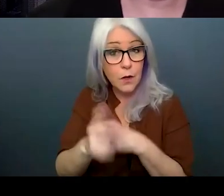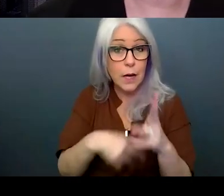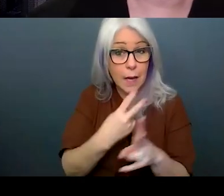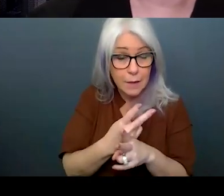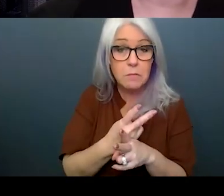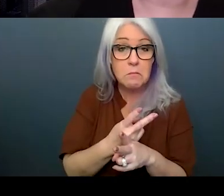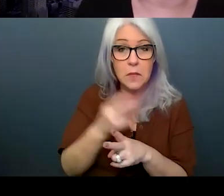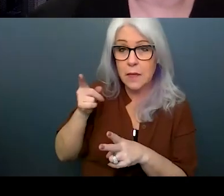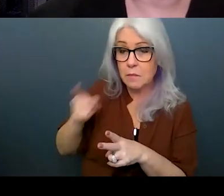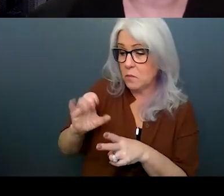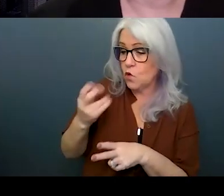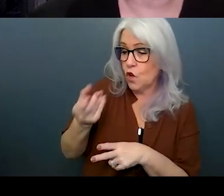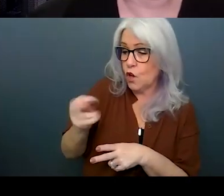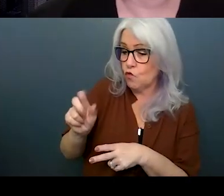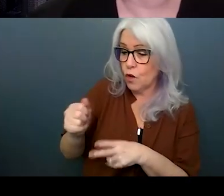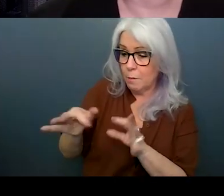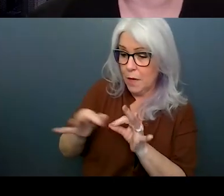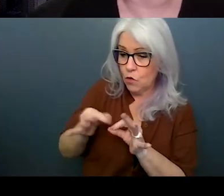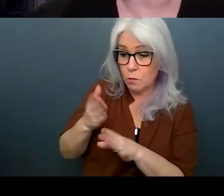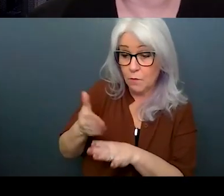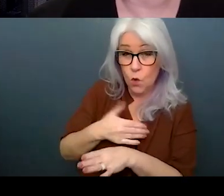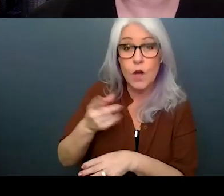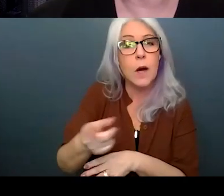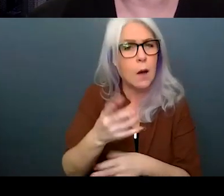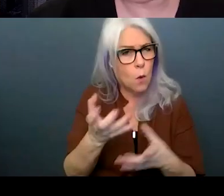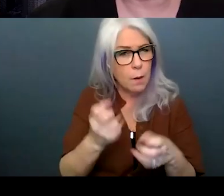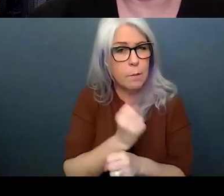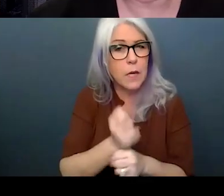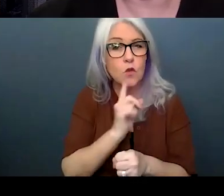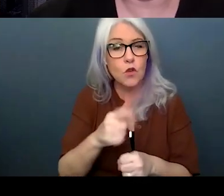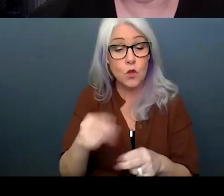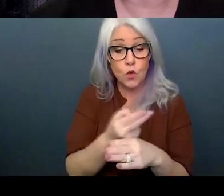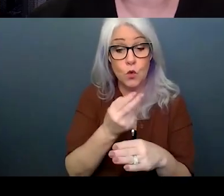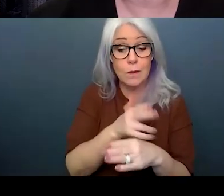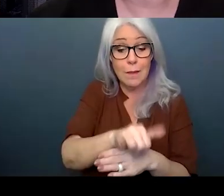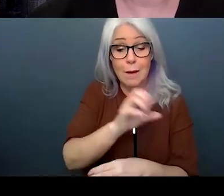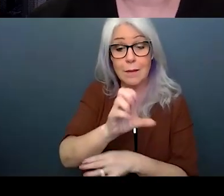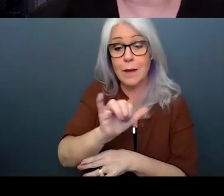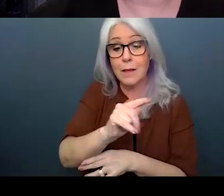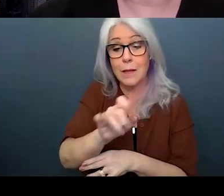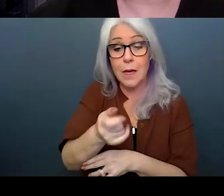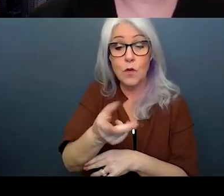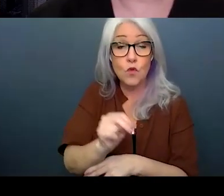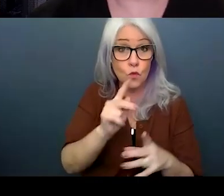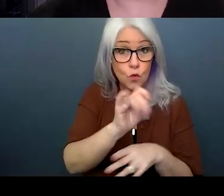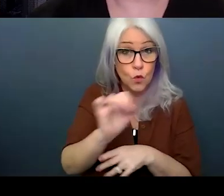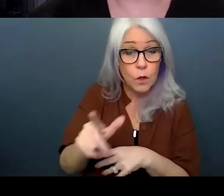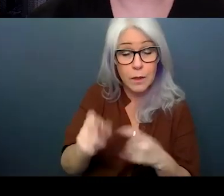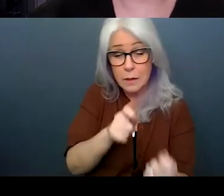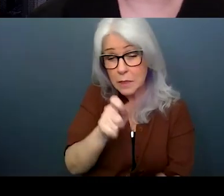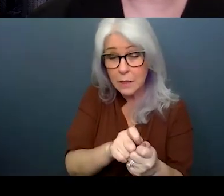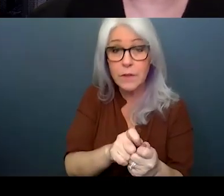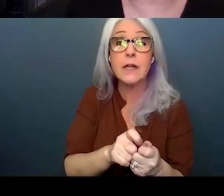mentioned earlier, you'll want to make sure, particularly when using that citation tool, to choose the proper citation style for